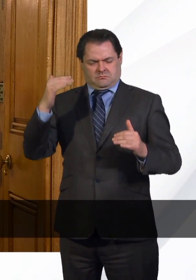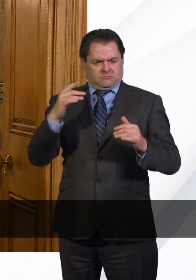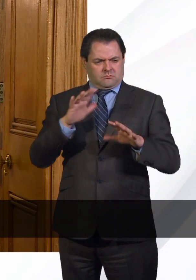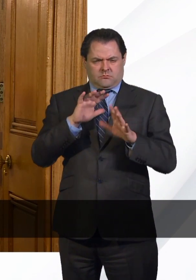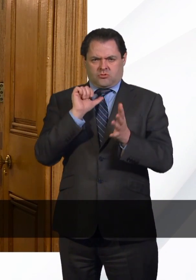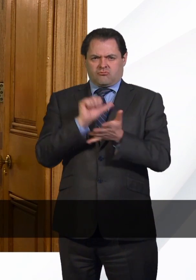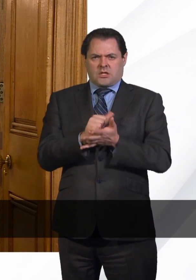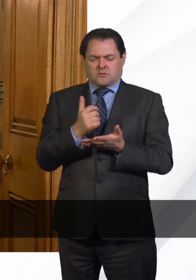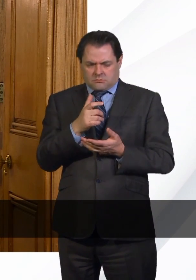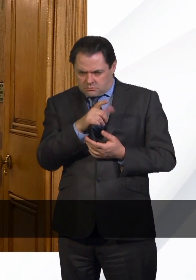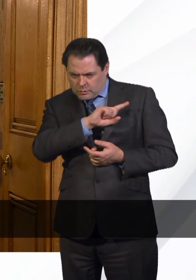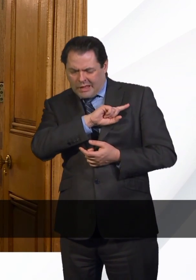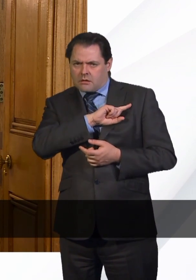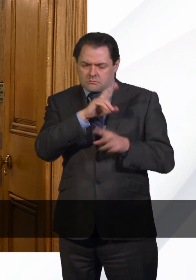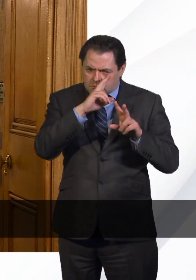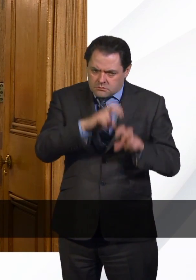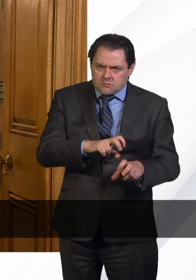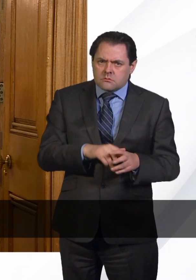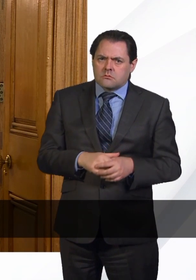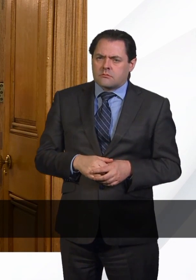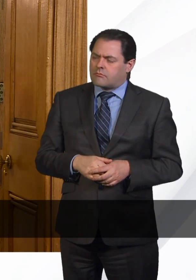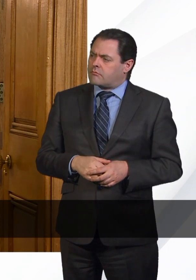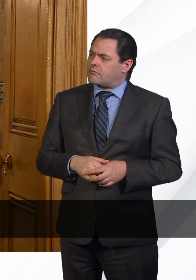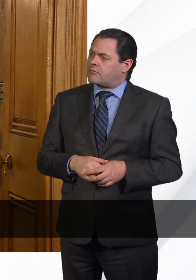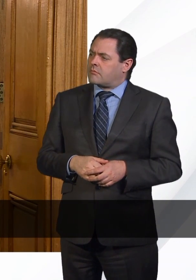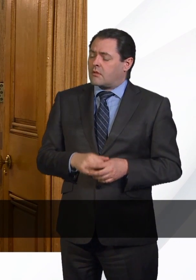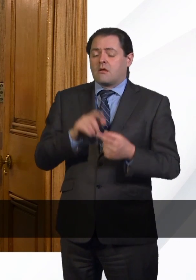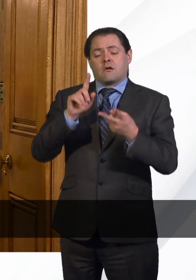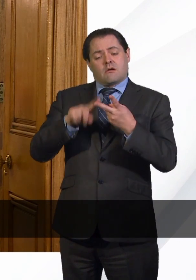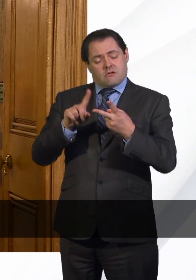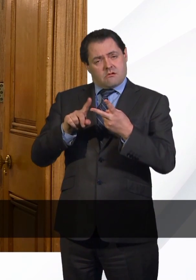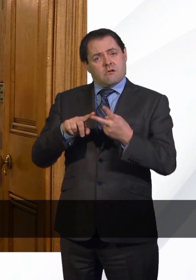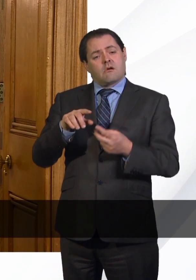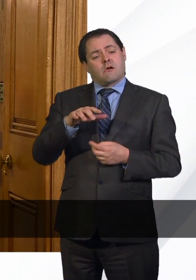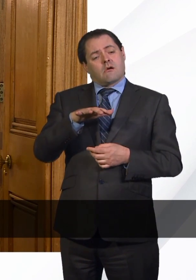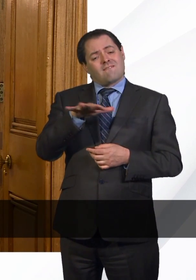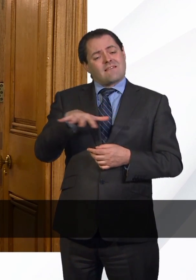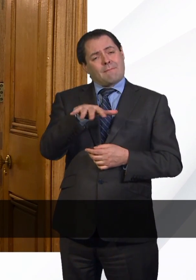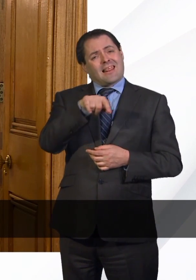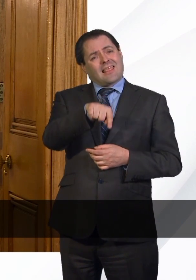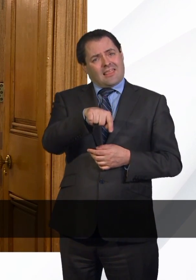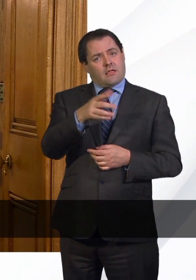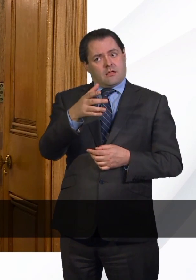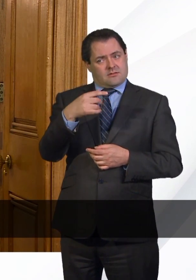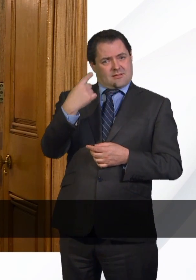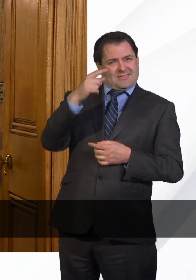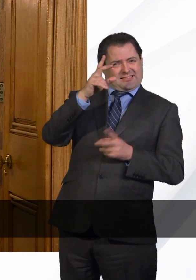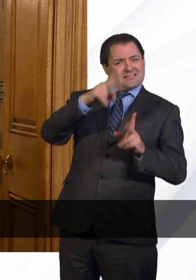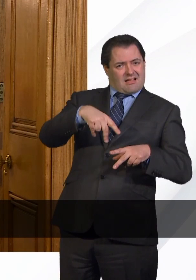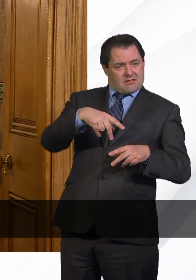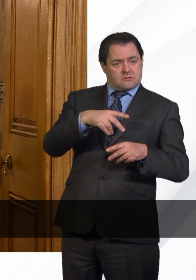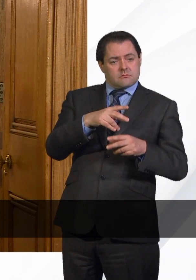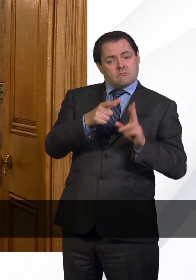of support for the families of those who've passed away, for those working in the NHS, we now